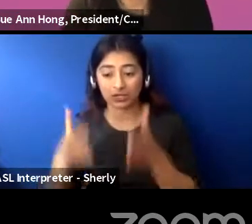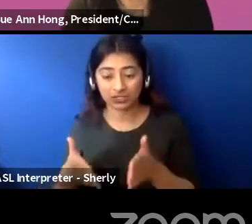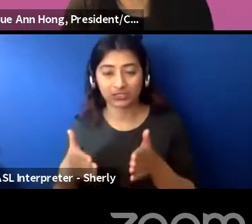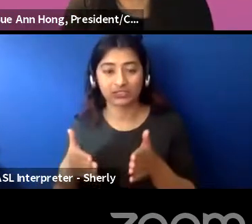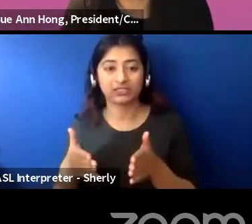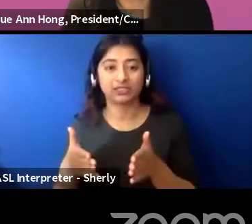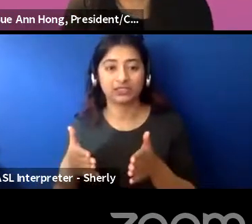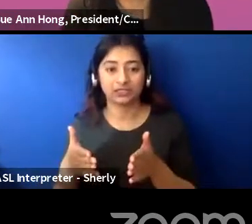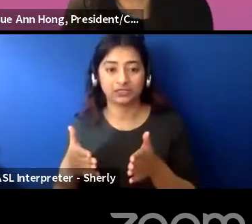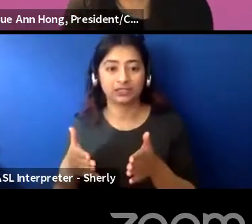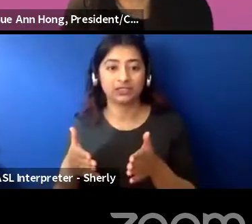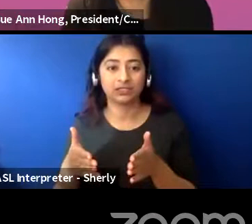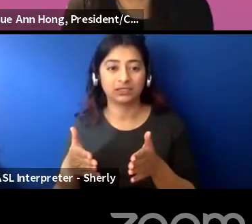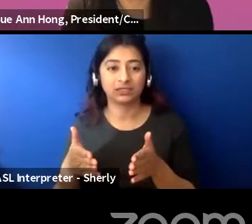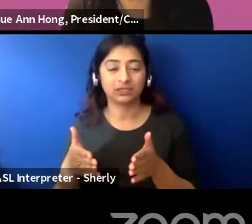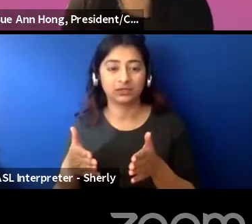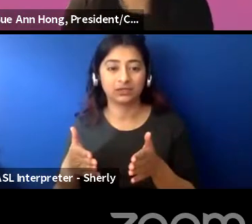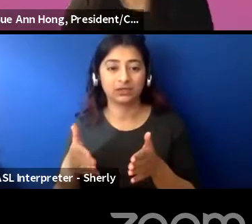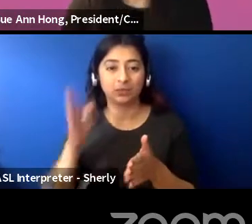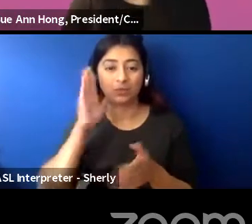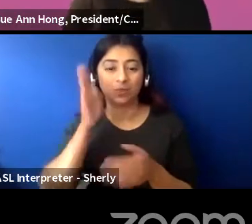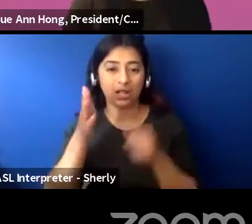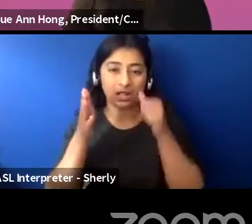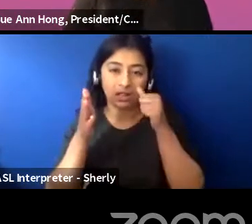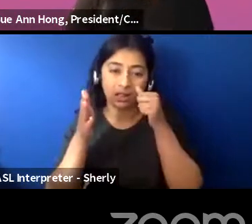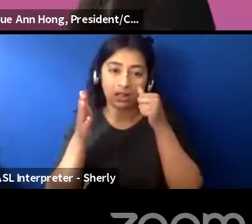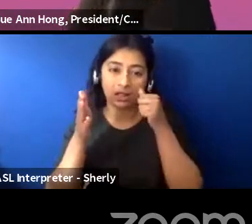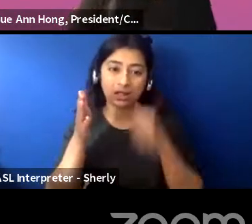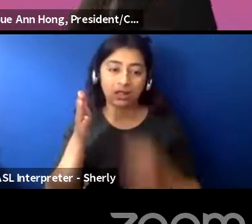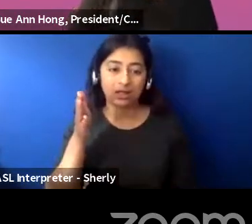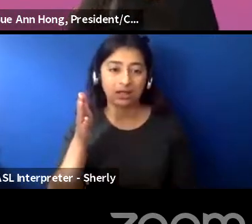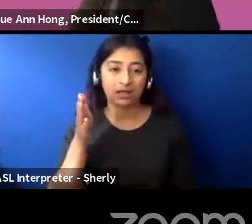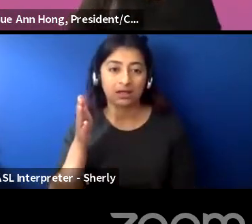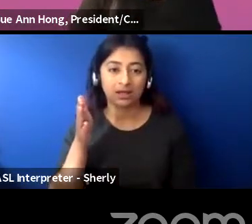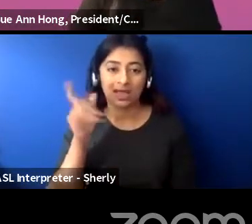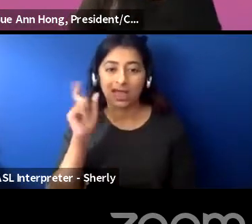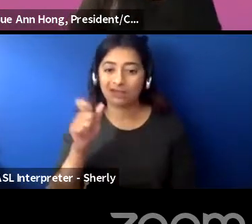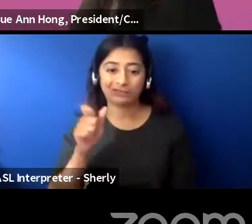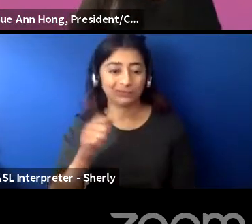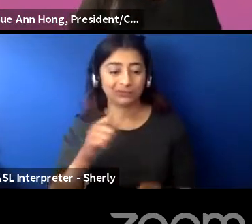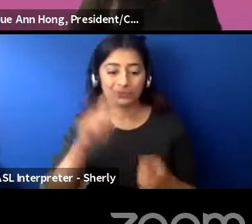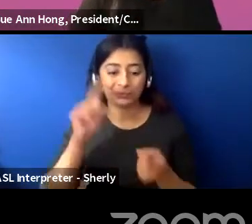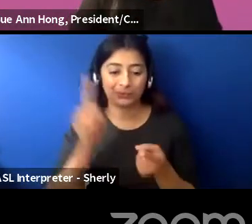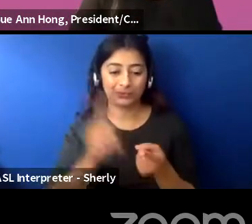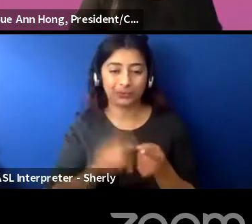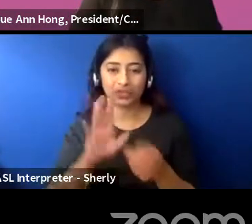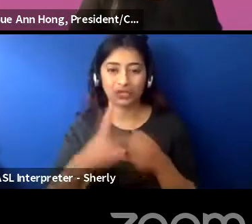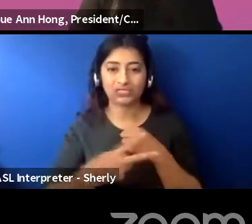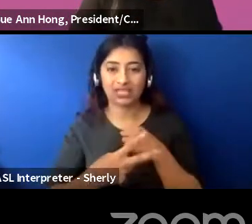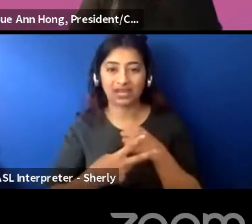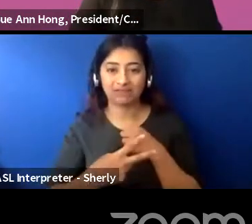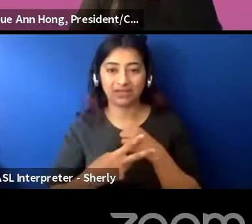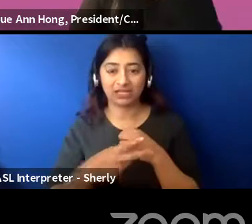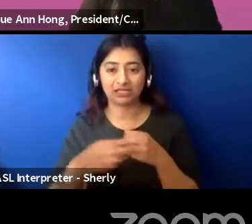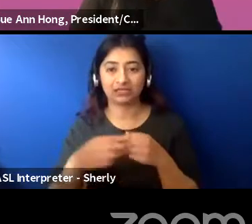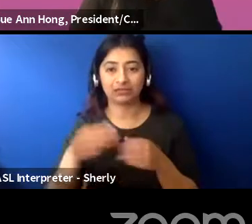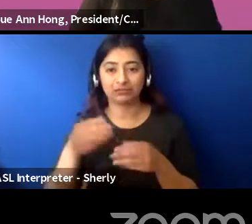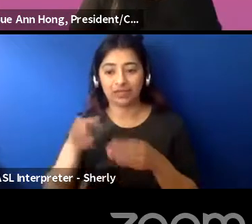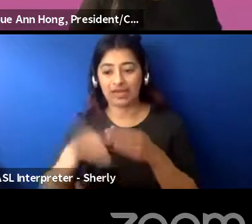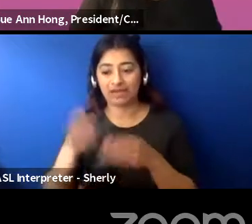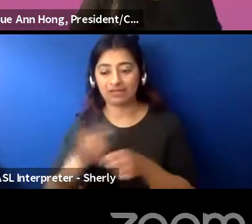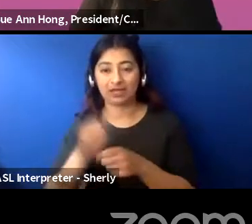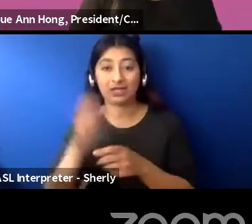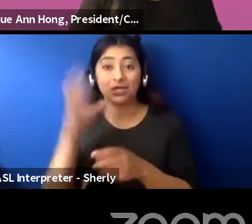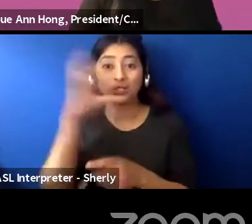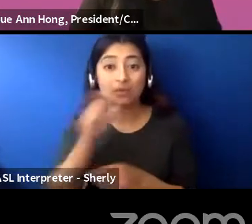will completely liquidate their savings by the end of the year. That's assuming that they have a